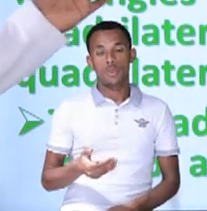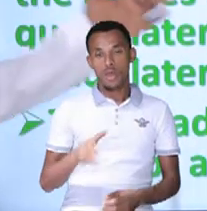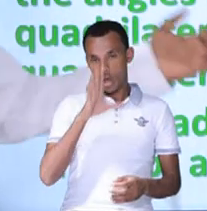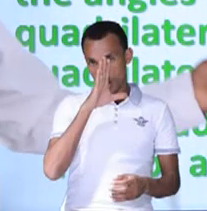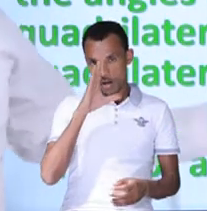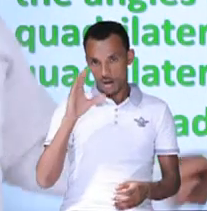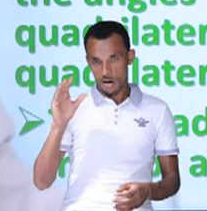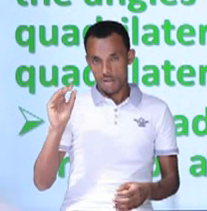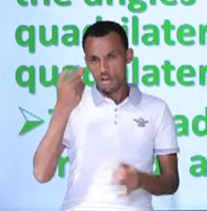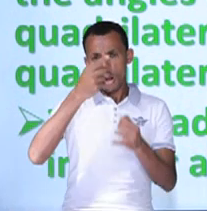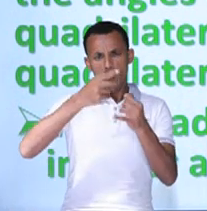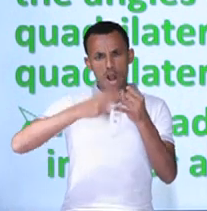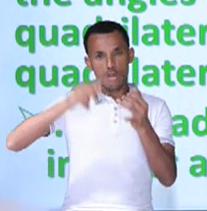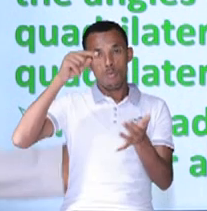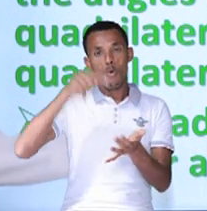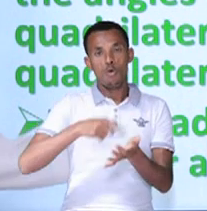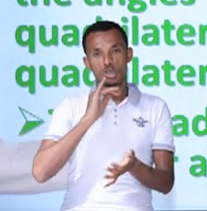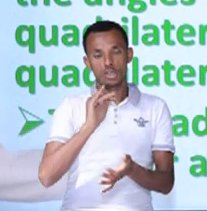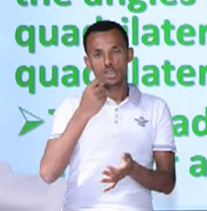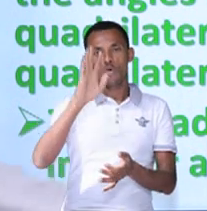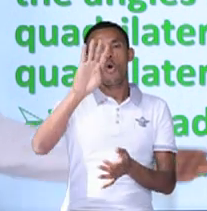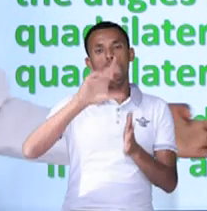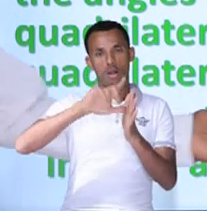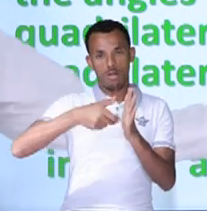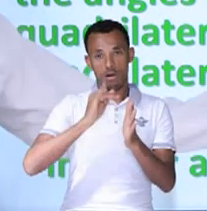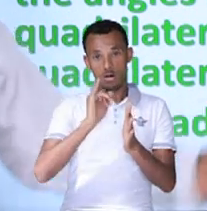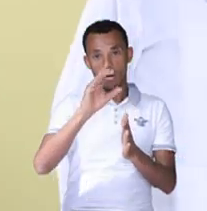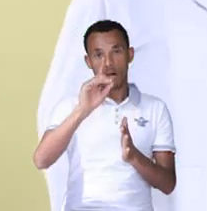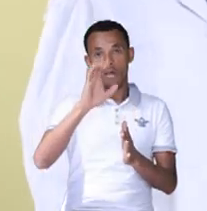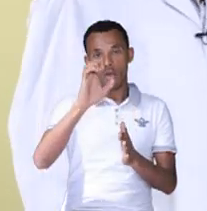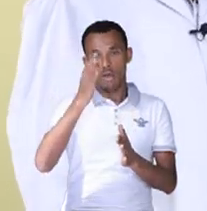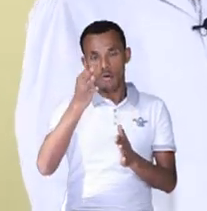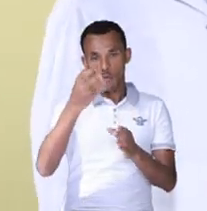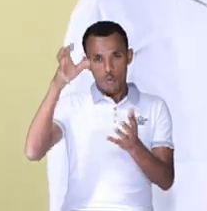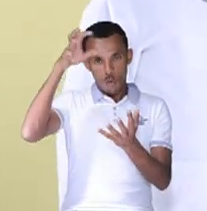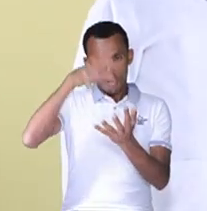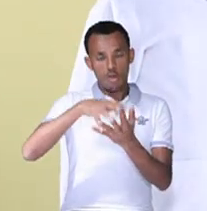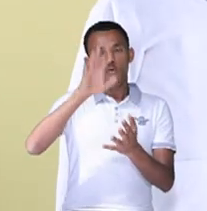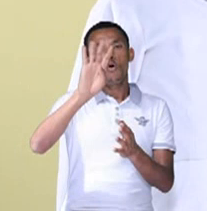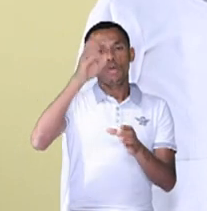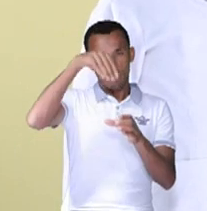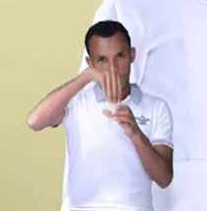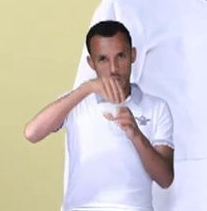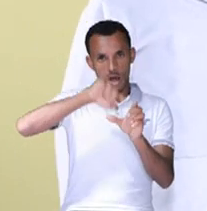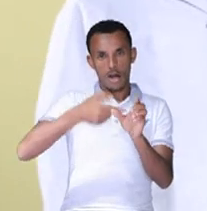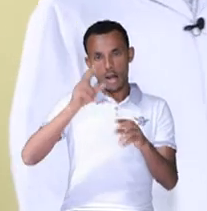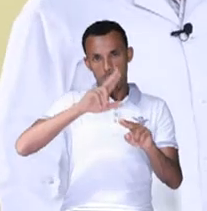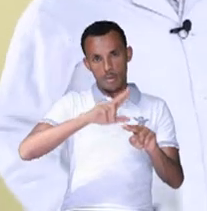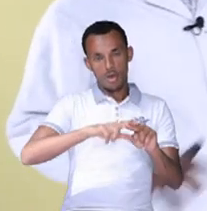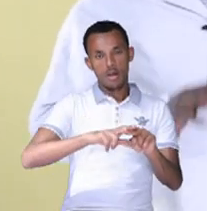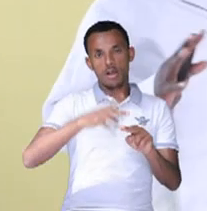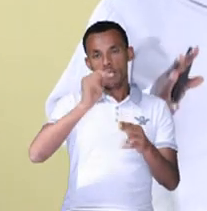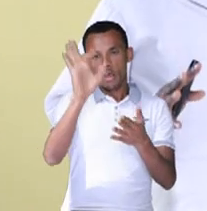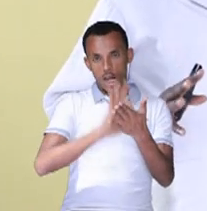And the last point is the quadrilateral DEF contain four interior angles depending